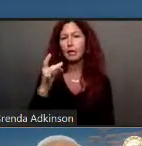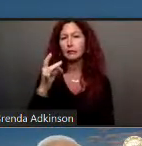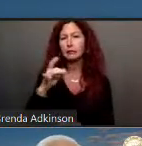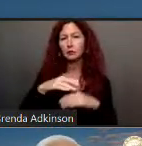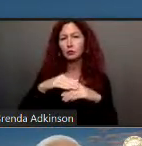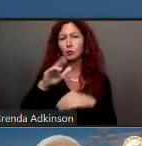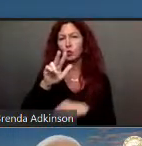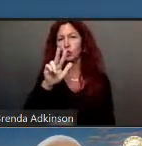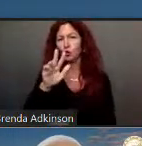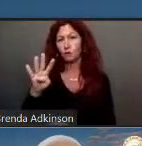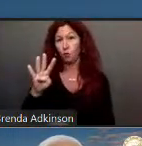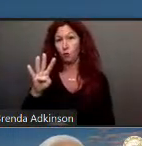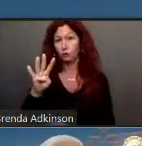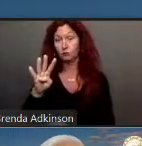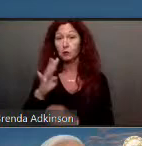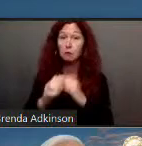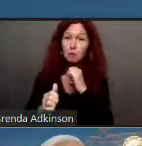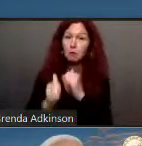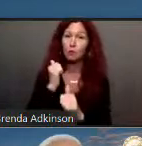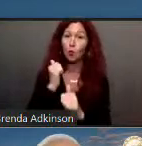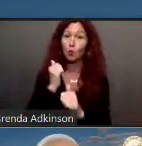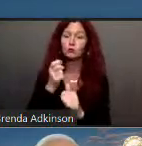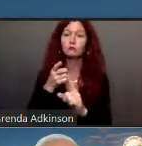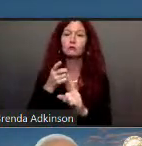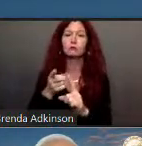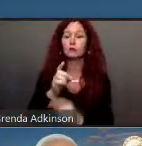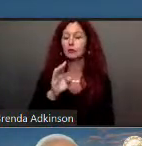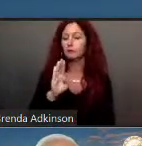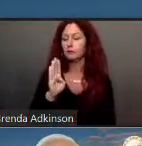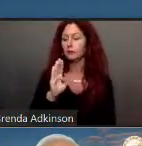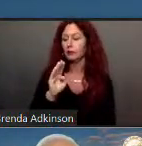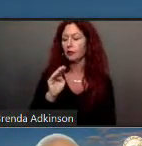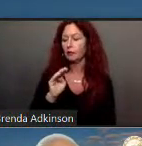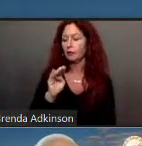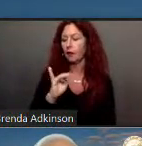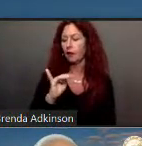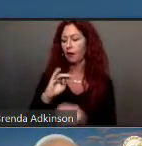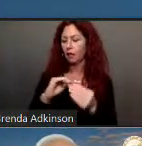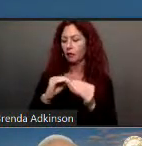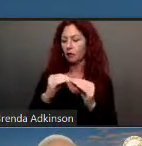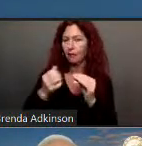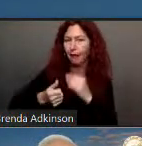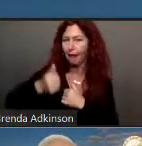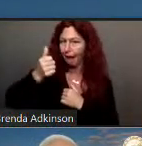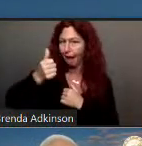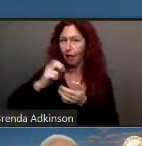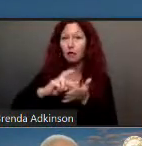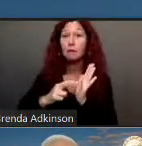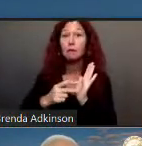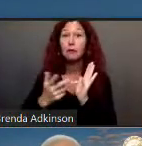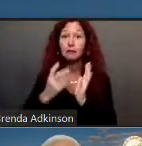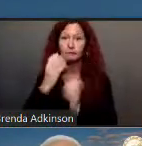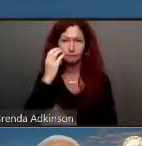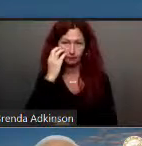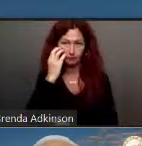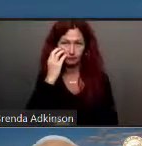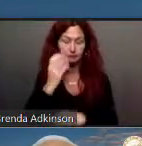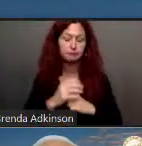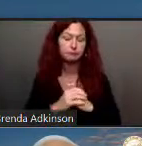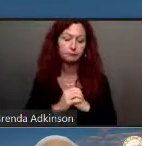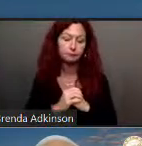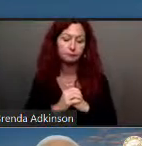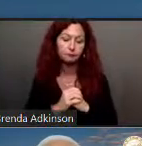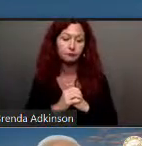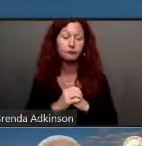which indicates that they're overweight. Plus, those who have no symptoms are still potentially spreading the virus to anyone they come in contact with, including parents